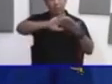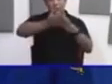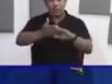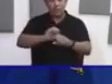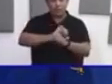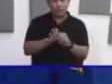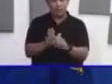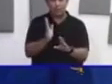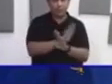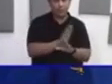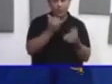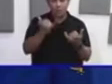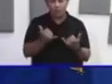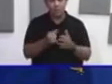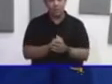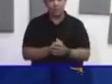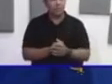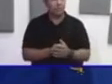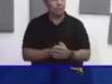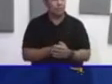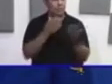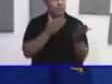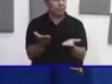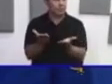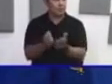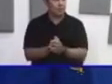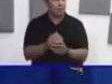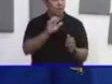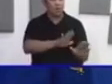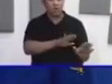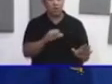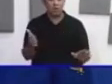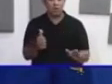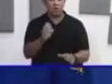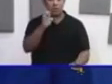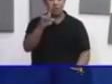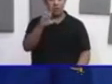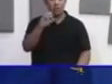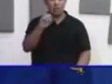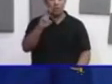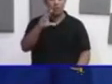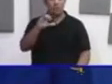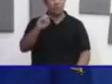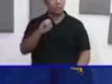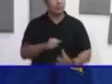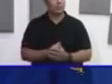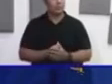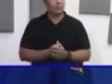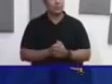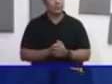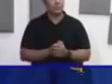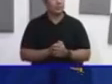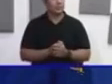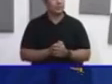archipelago. Right now, I want to give a welcome to our deputy, Escorcio Christopher.